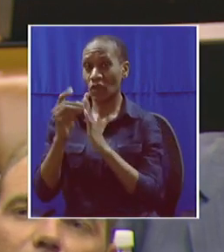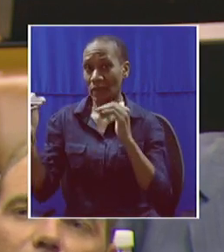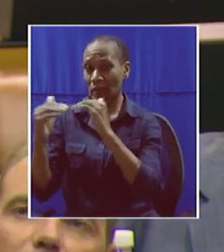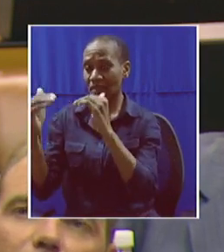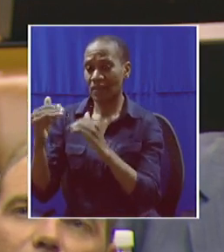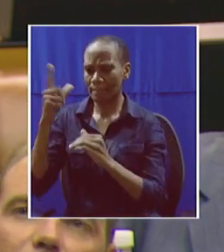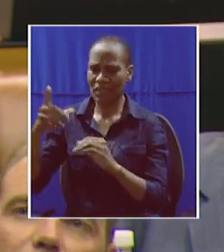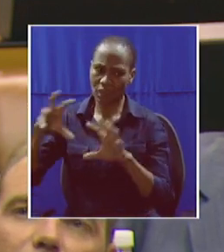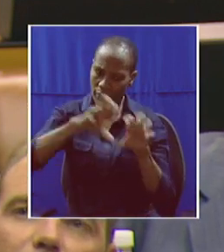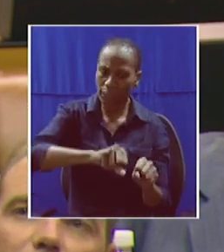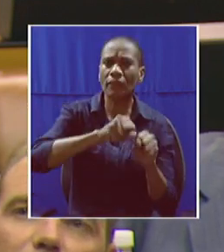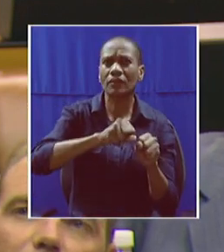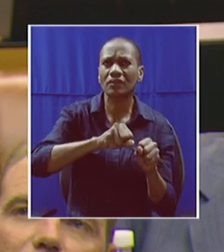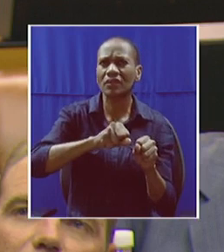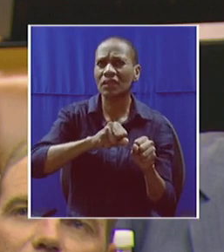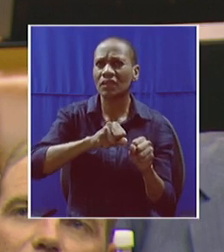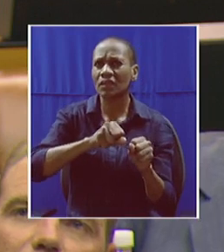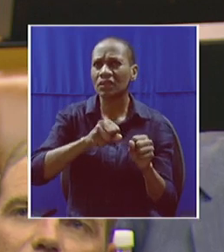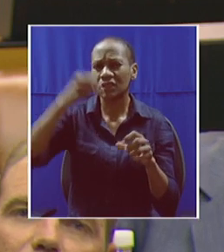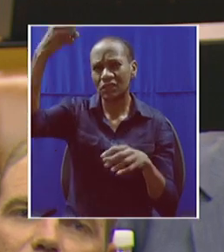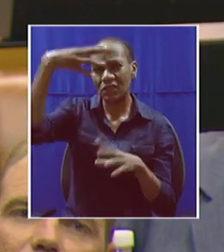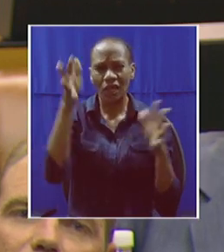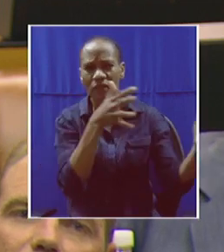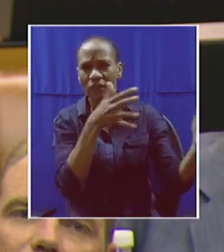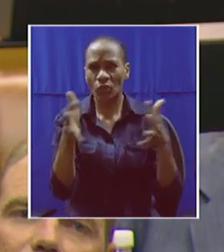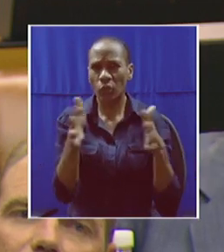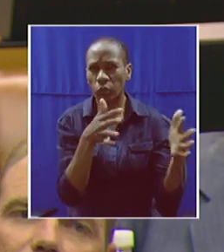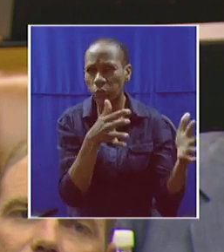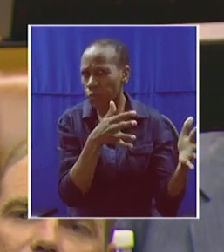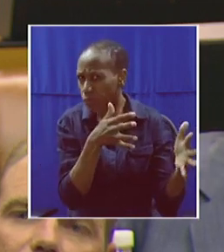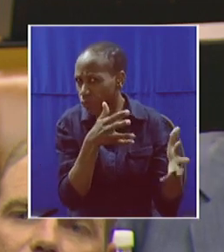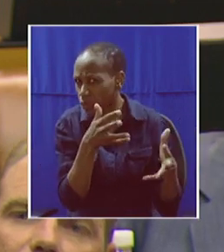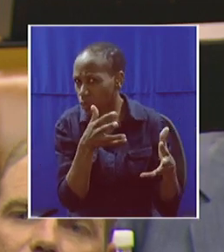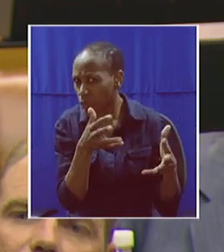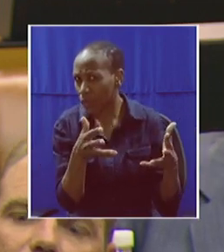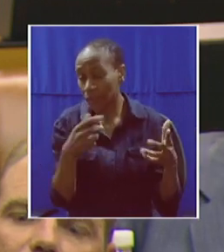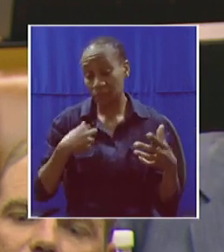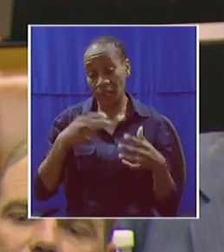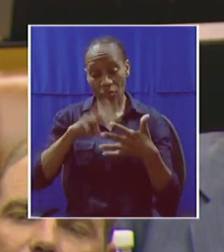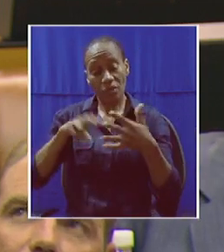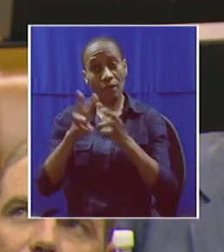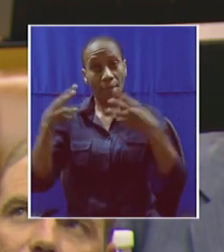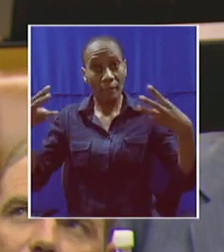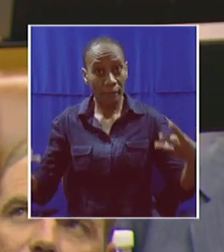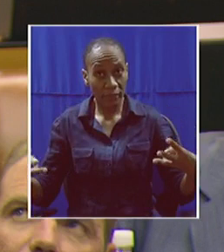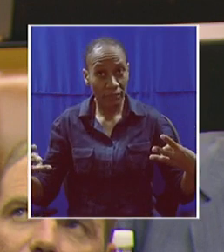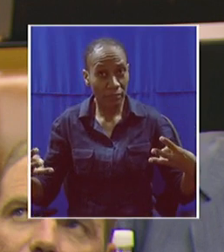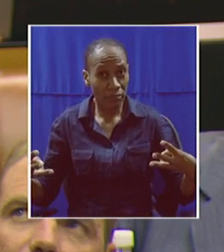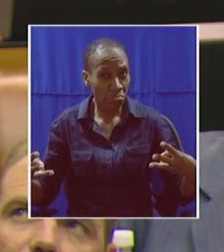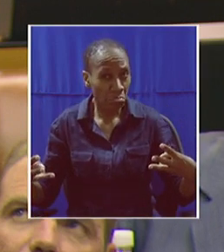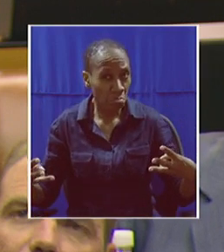advantage of the sun and the wind and uh as I uh read in the papers the